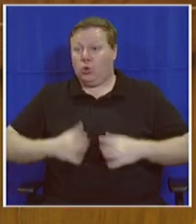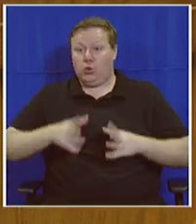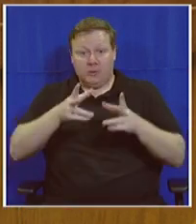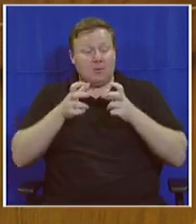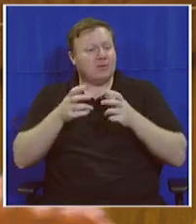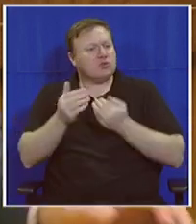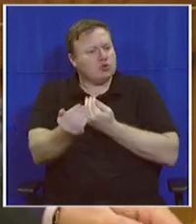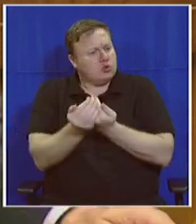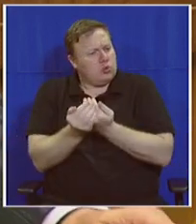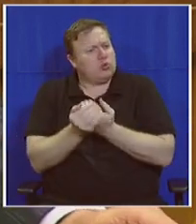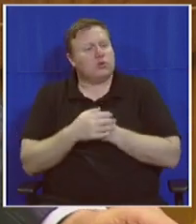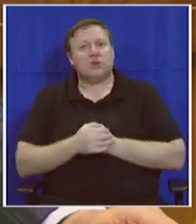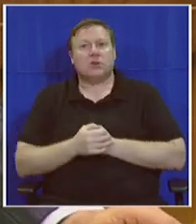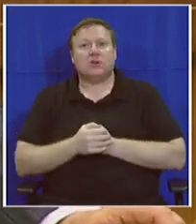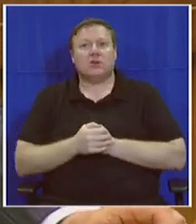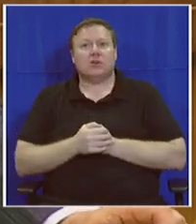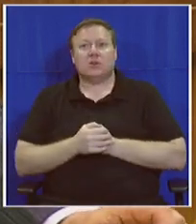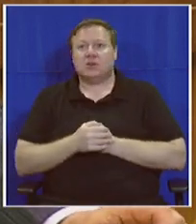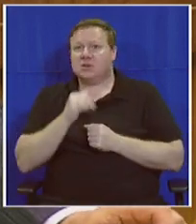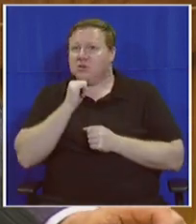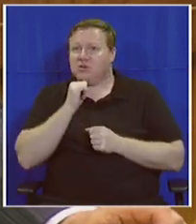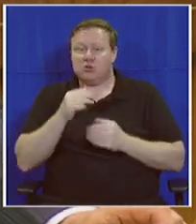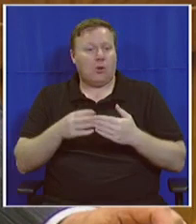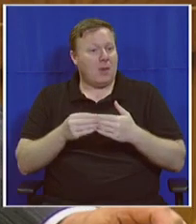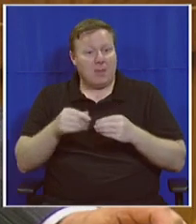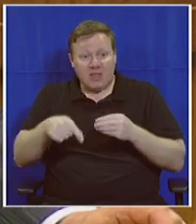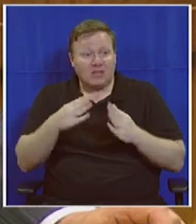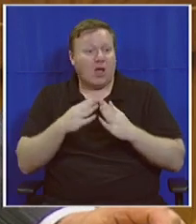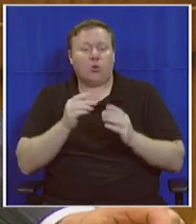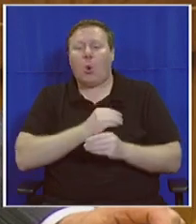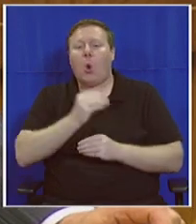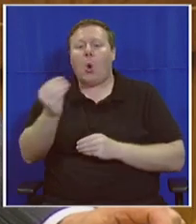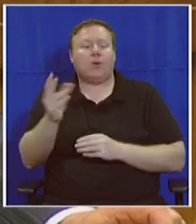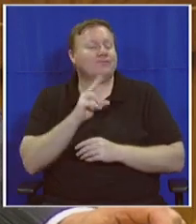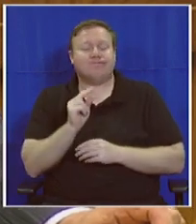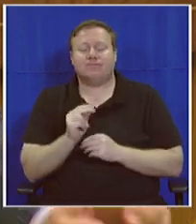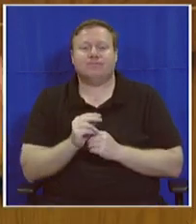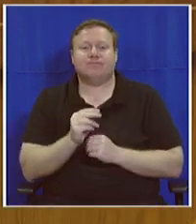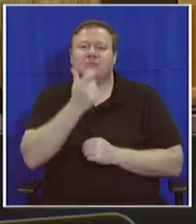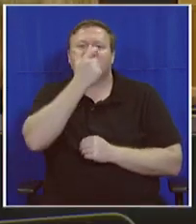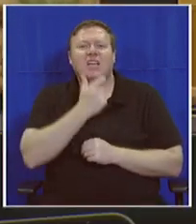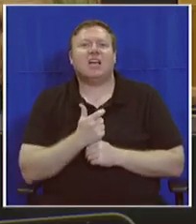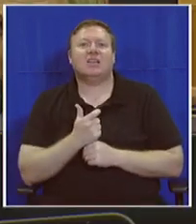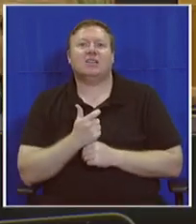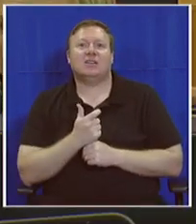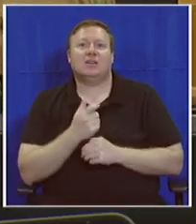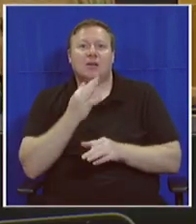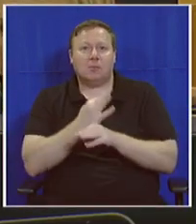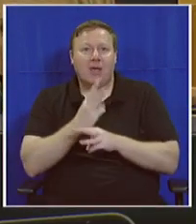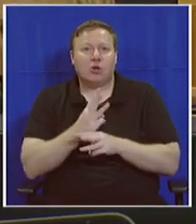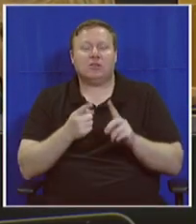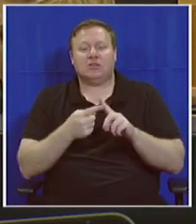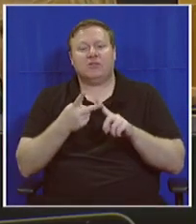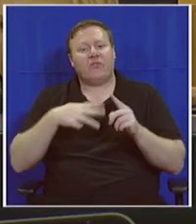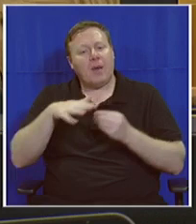race. Our colleague was not a member of this house for very long. And it's quite sad that her parents and her family is here